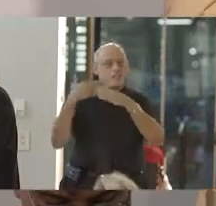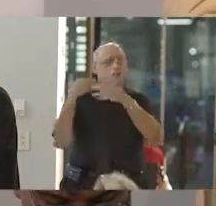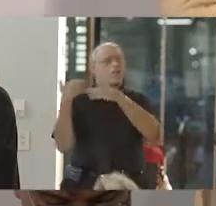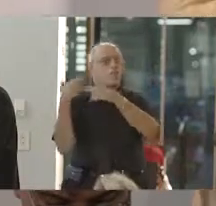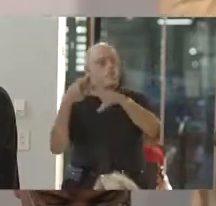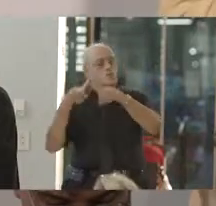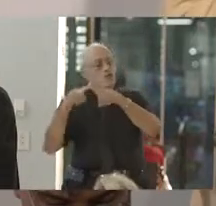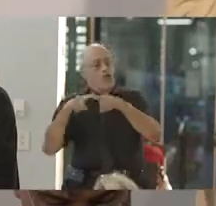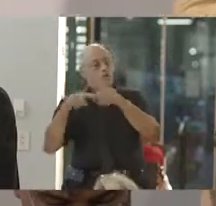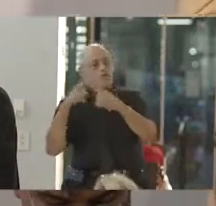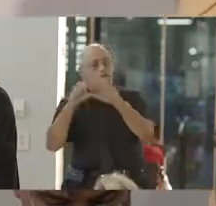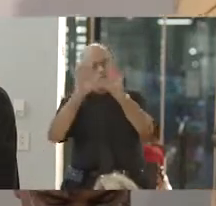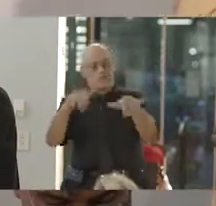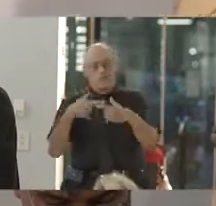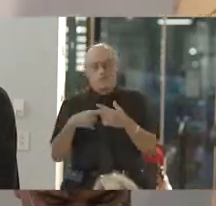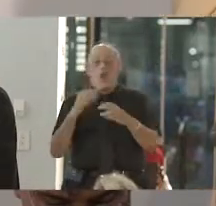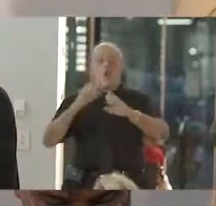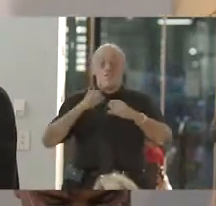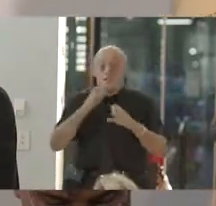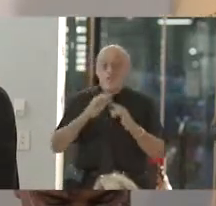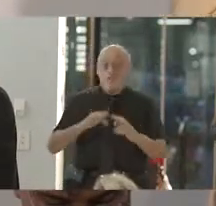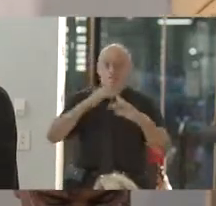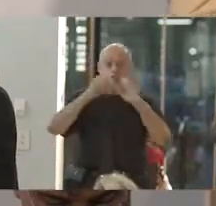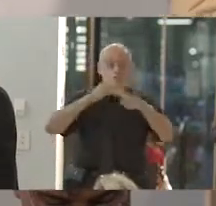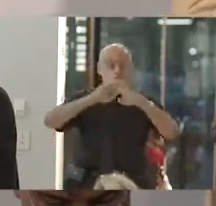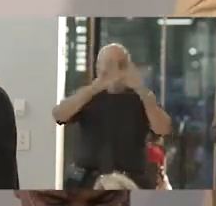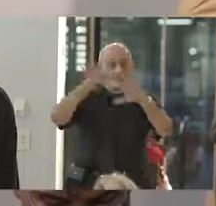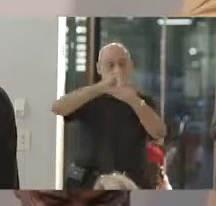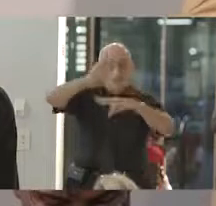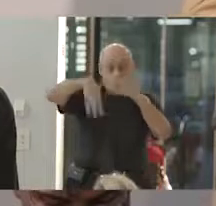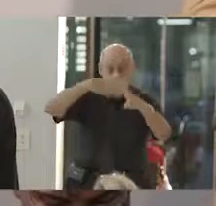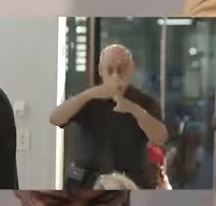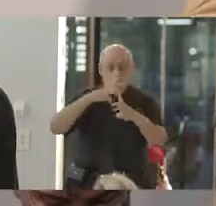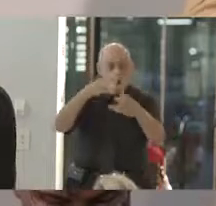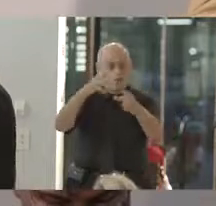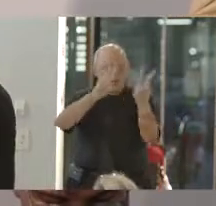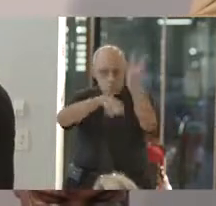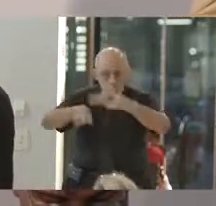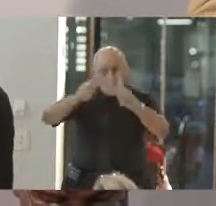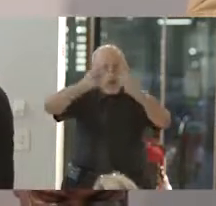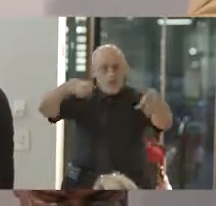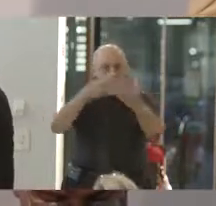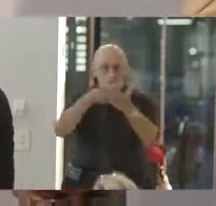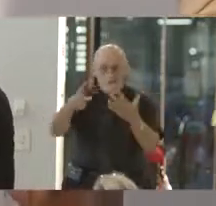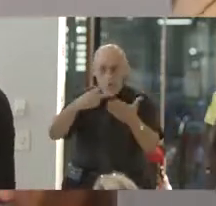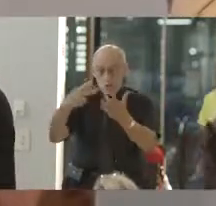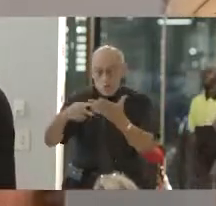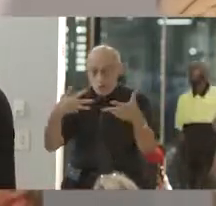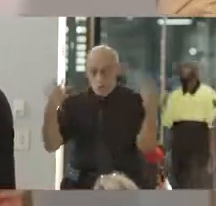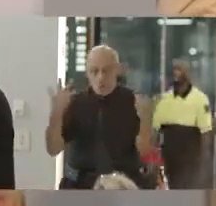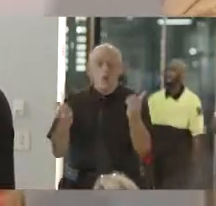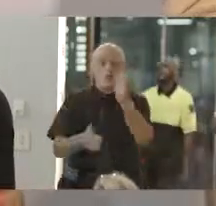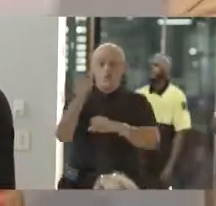system. And when you think about flood protection systems across the world and you analyze why they failed, most often than